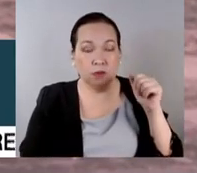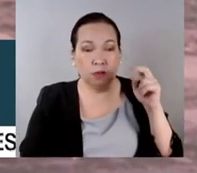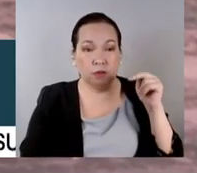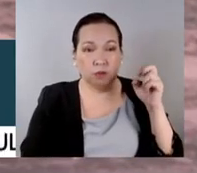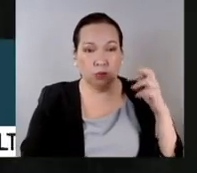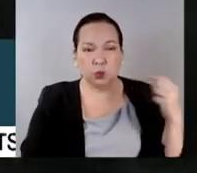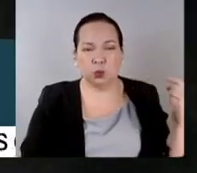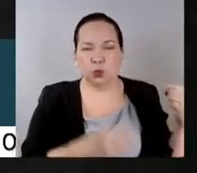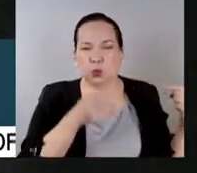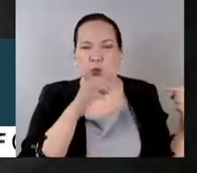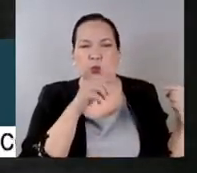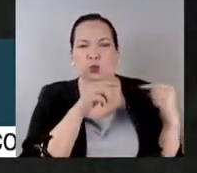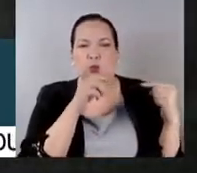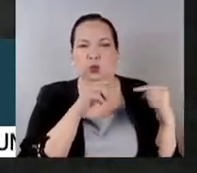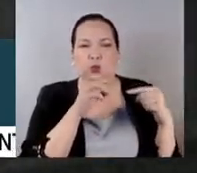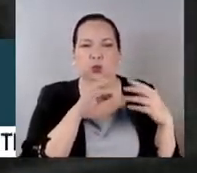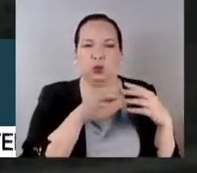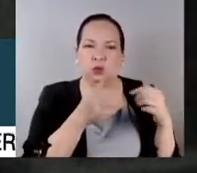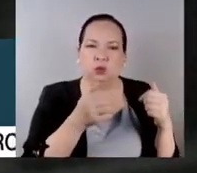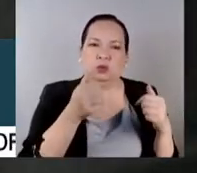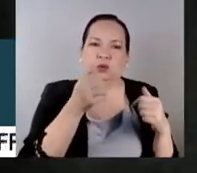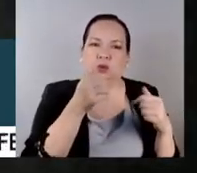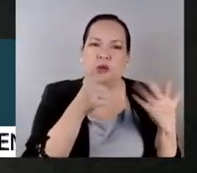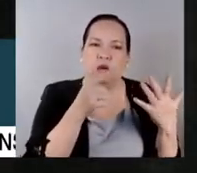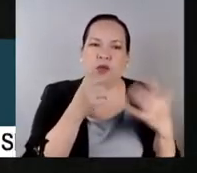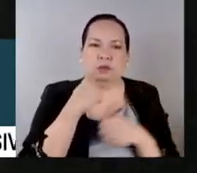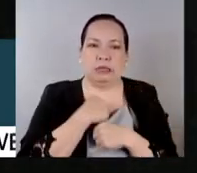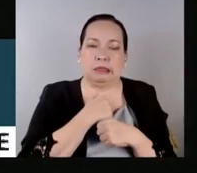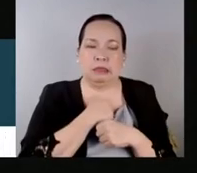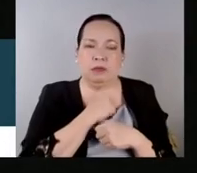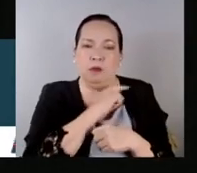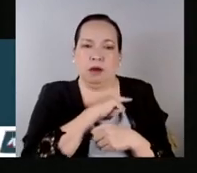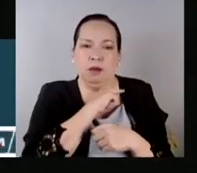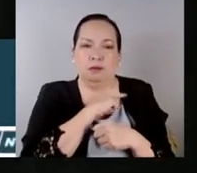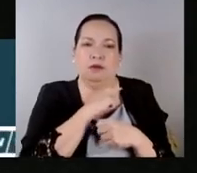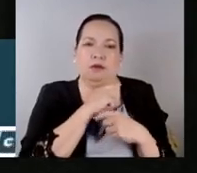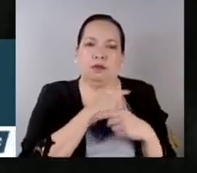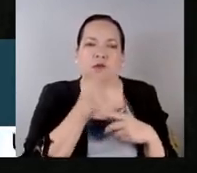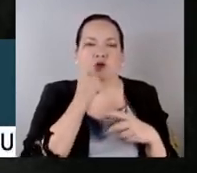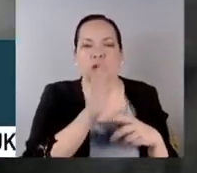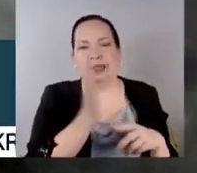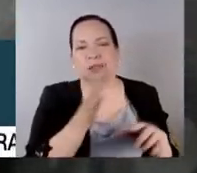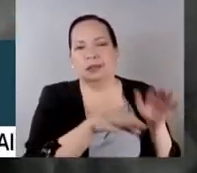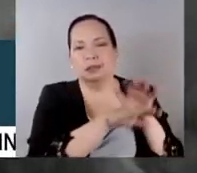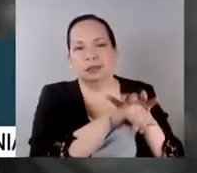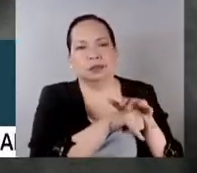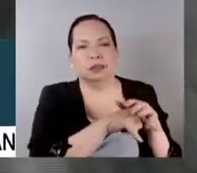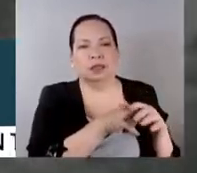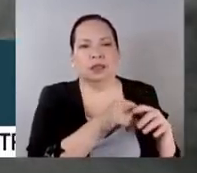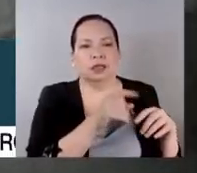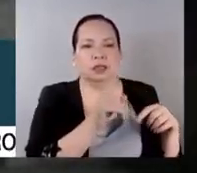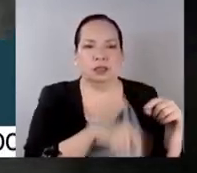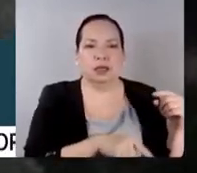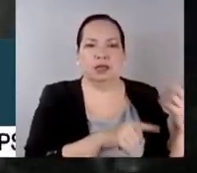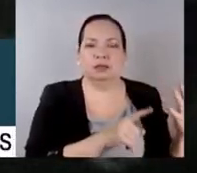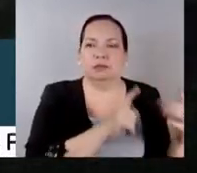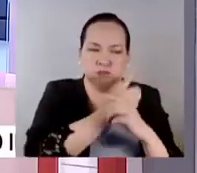top military brass for what it casts as treachery for failing to fight the war in Ukraine